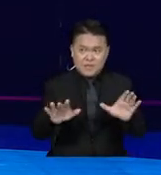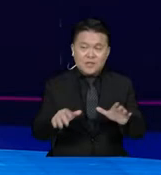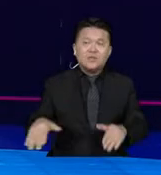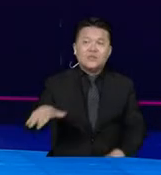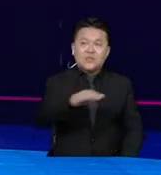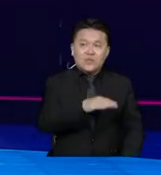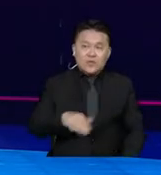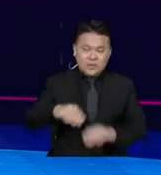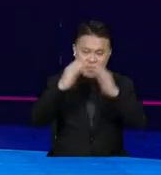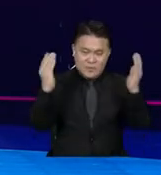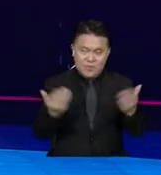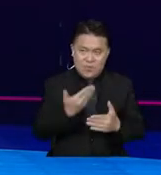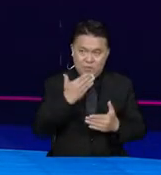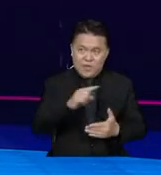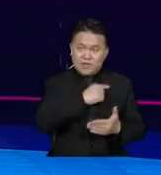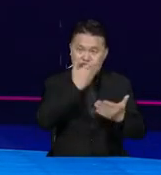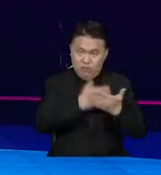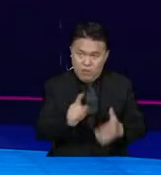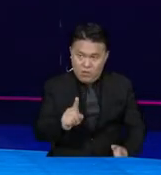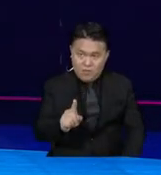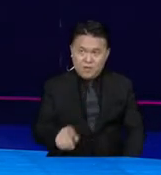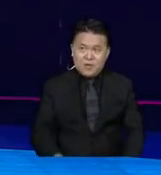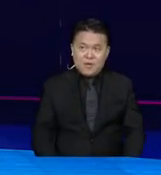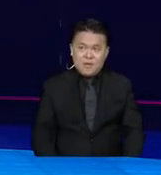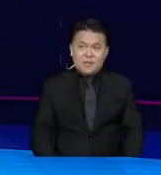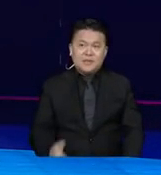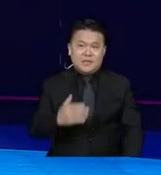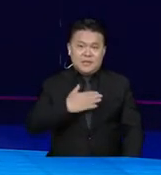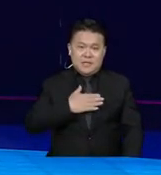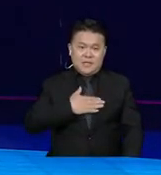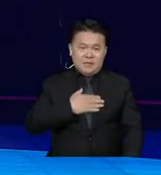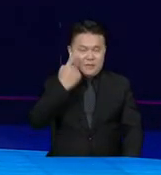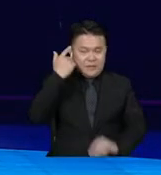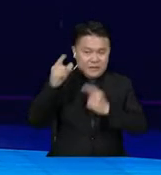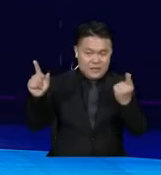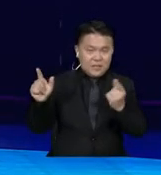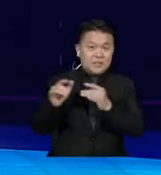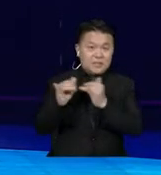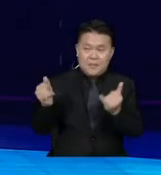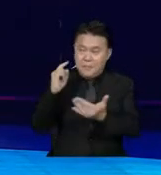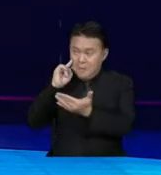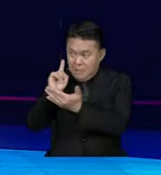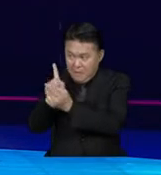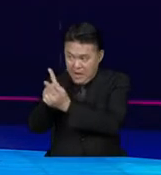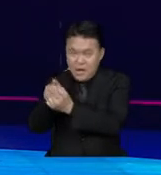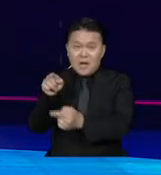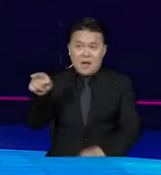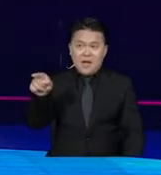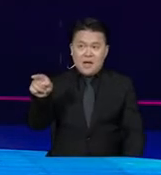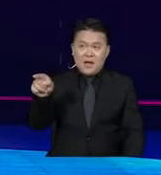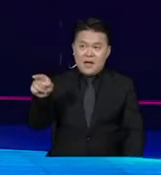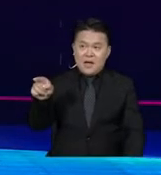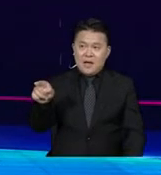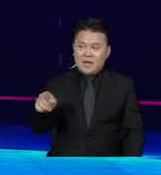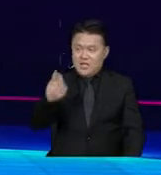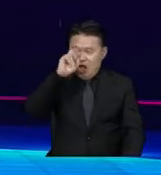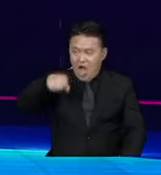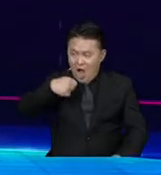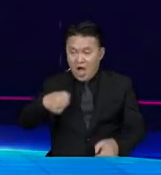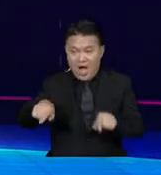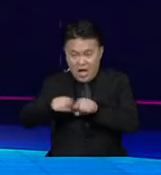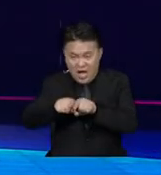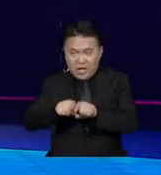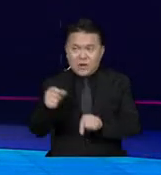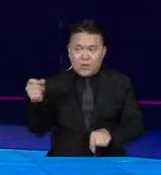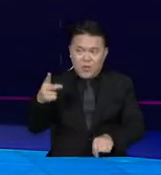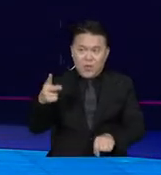that we can do is find somebody you disagree with. Go to lunch with them and find